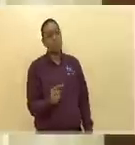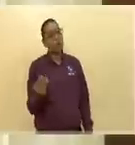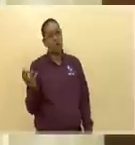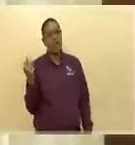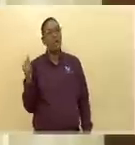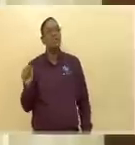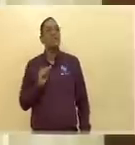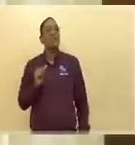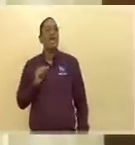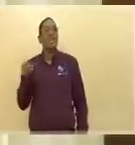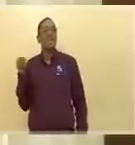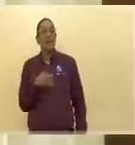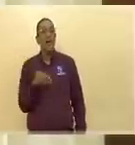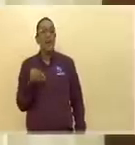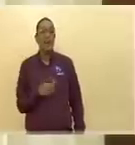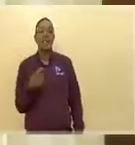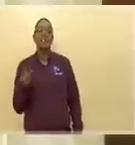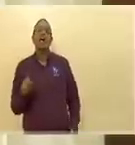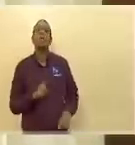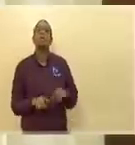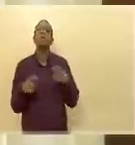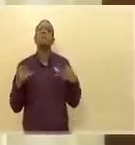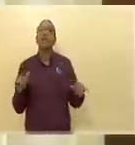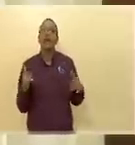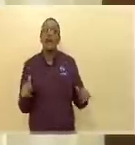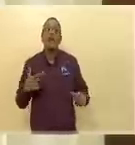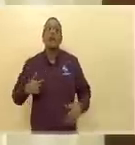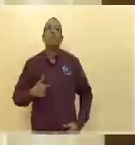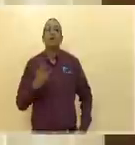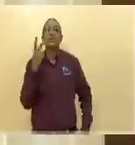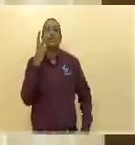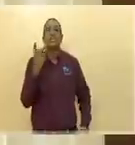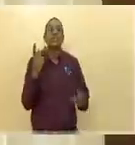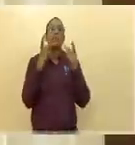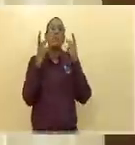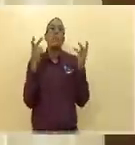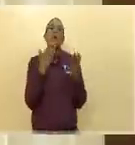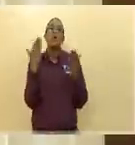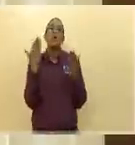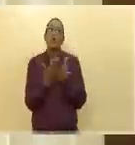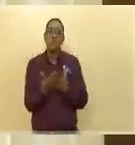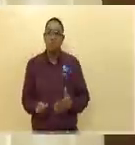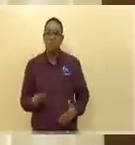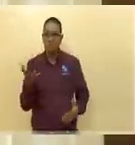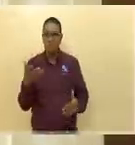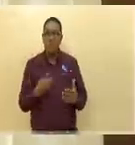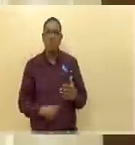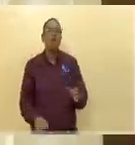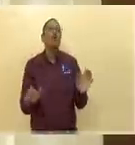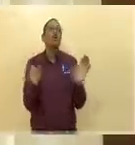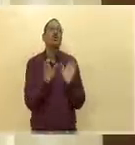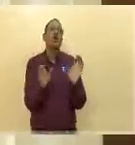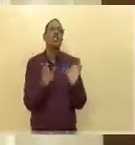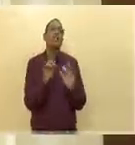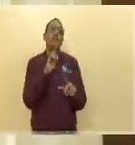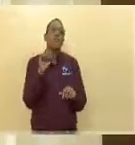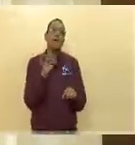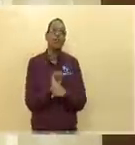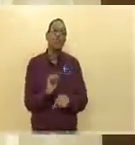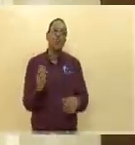are self-financing, but nevertheless, we see it as a public good to